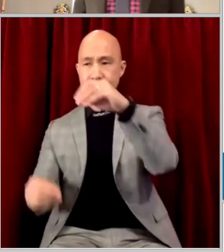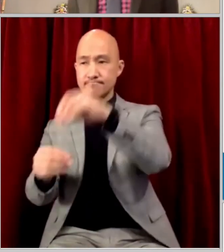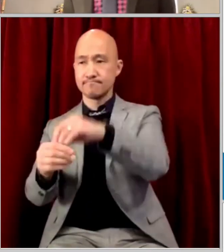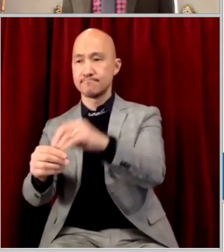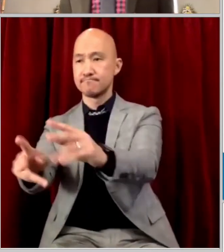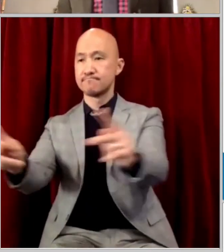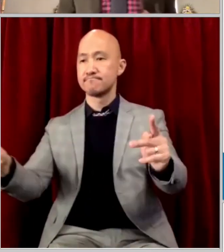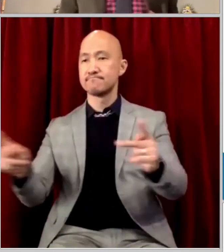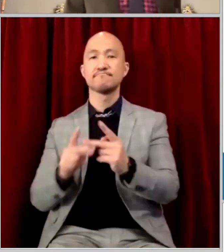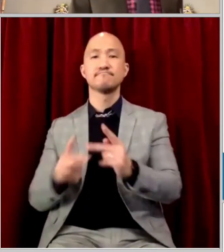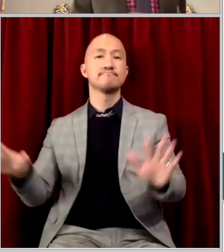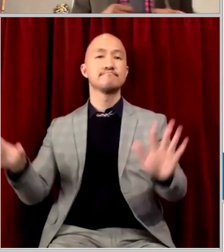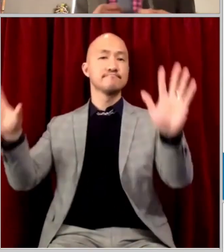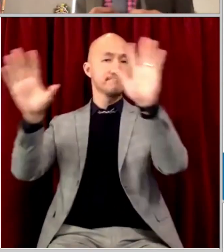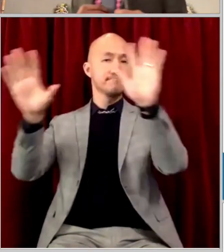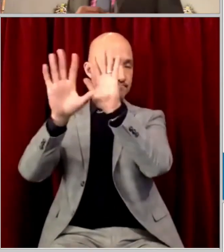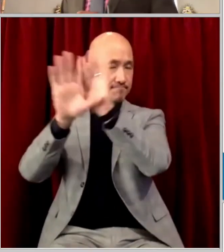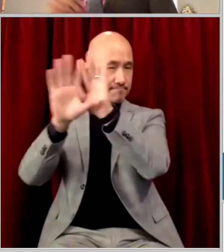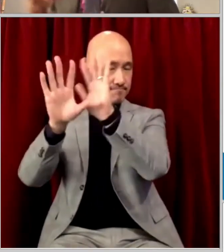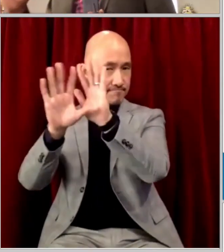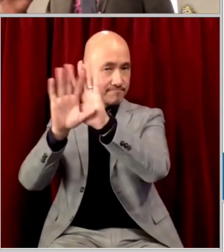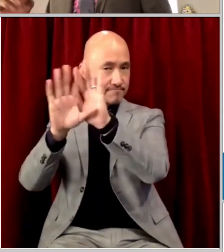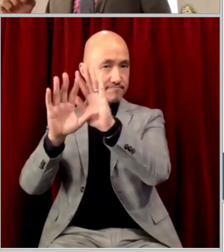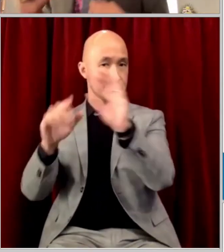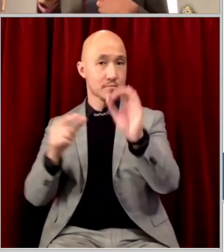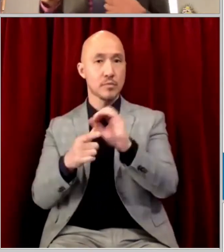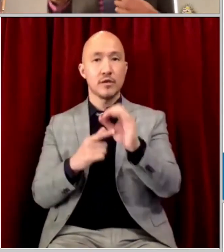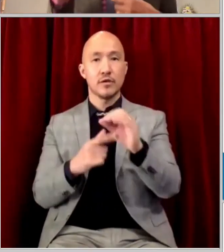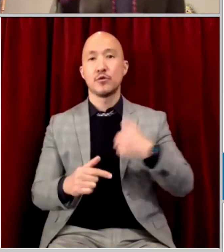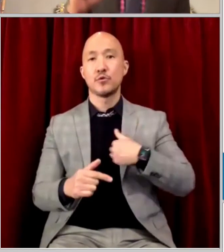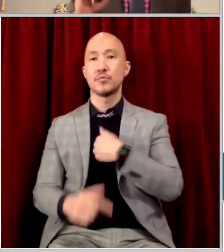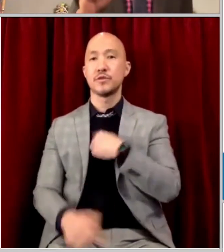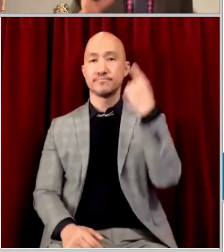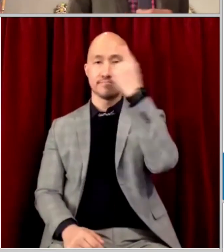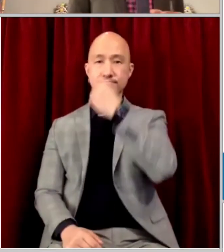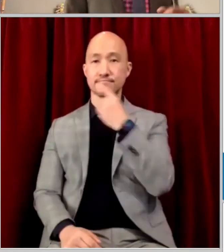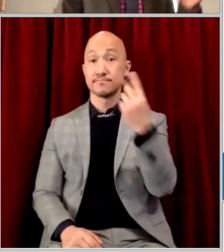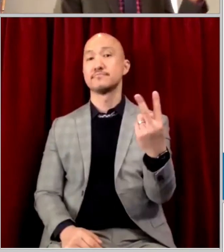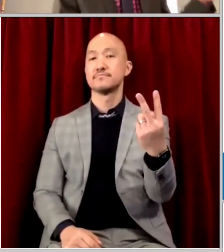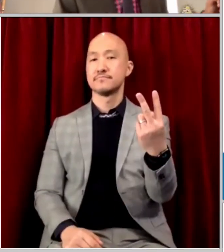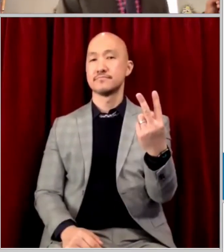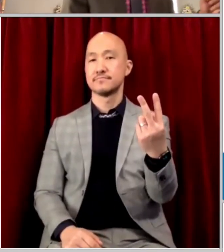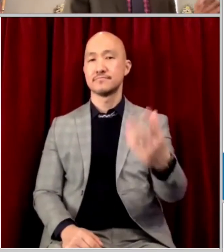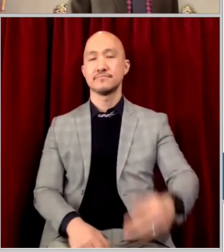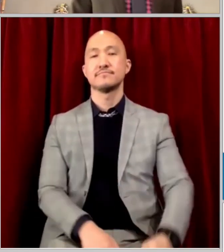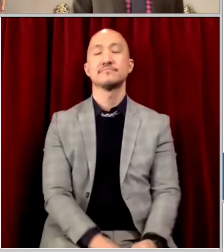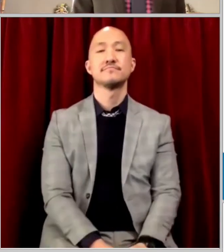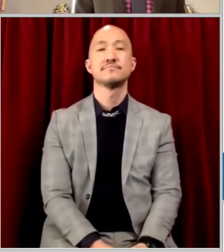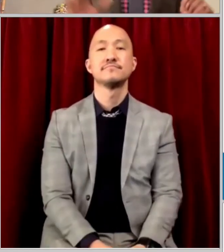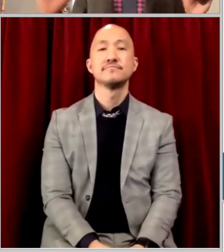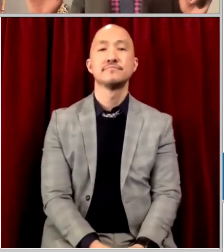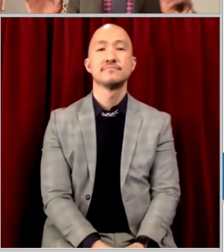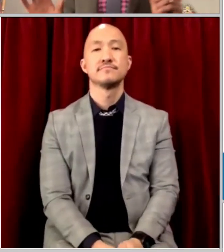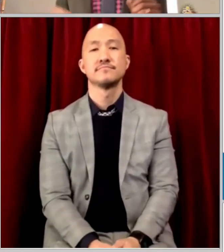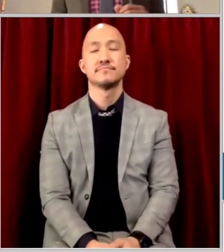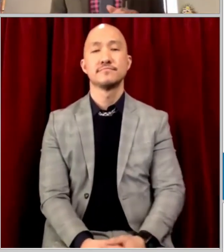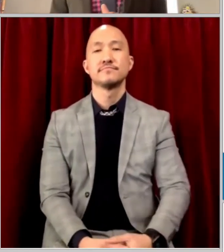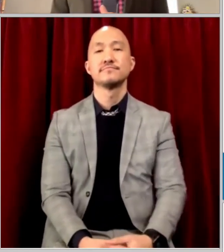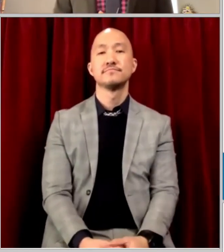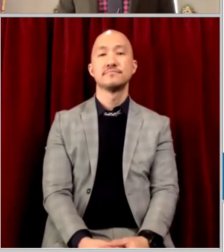are we like sneaking around like, oh yeah, I'm a Christian. Oh yeah, I do go to church. Or are